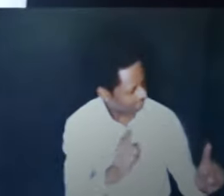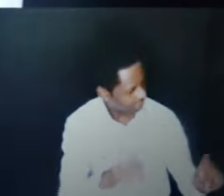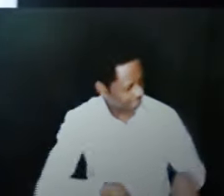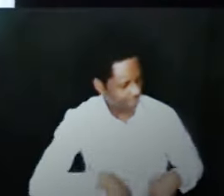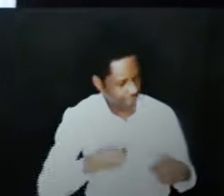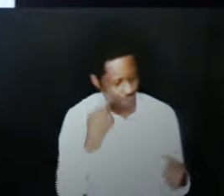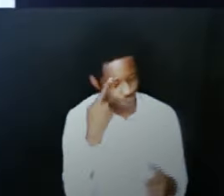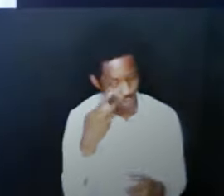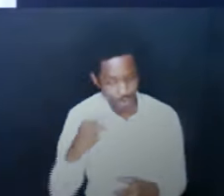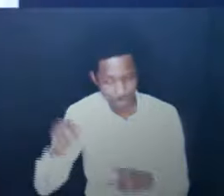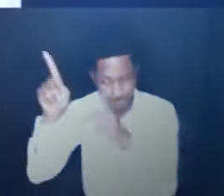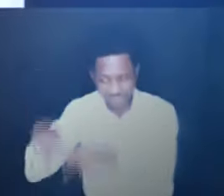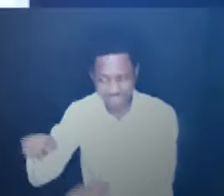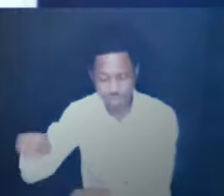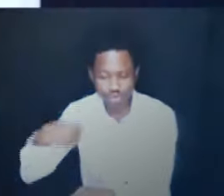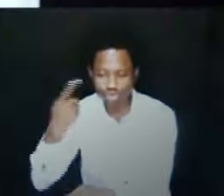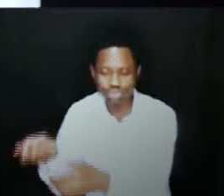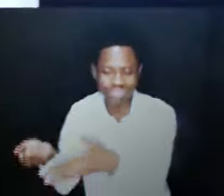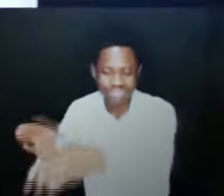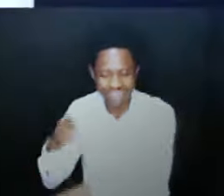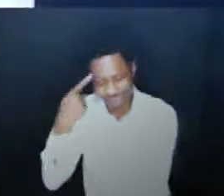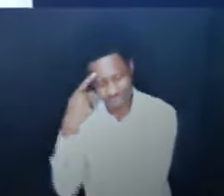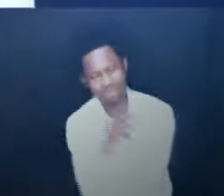But for him who died for them.